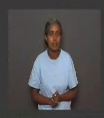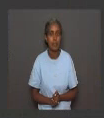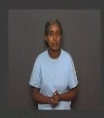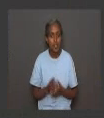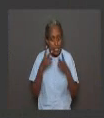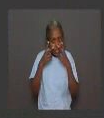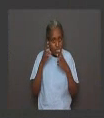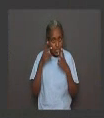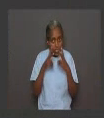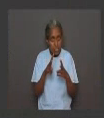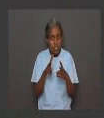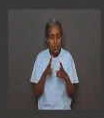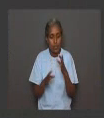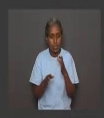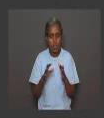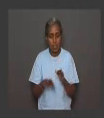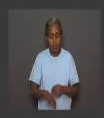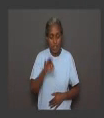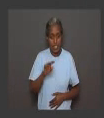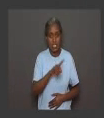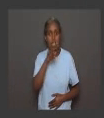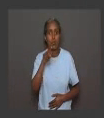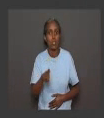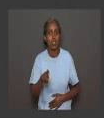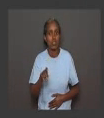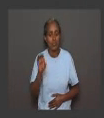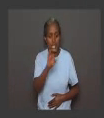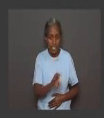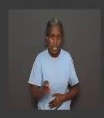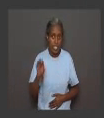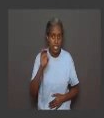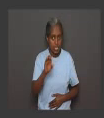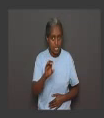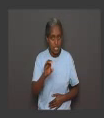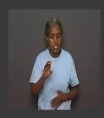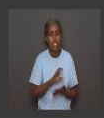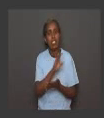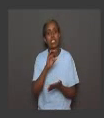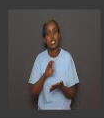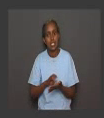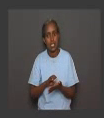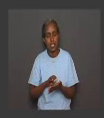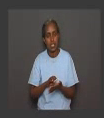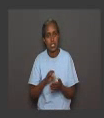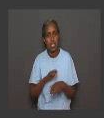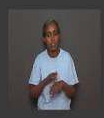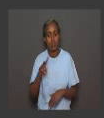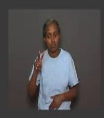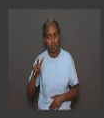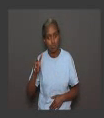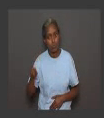See if you can find the equation of a circle that is centered at